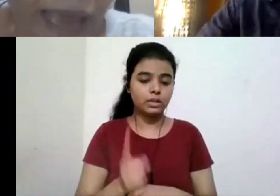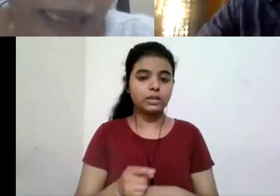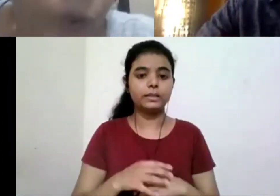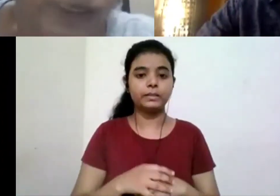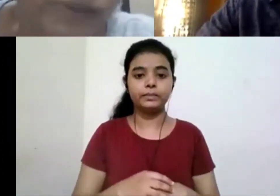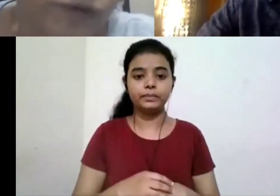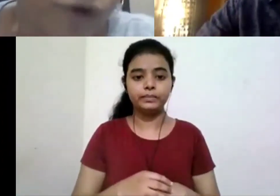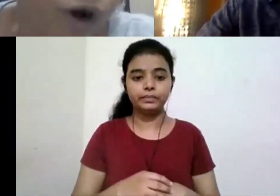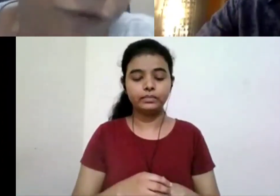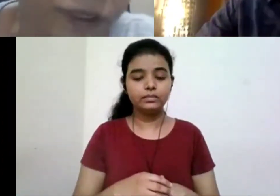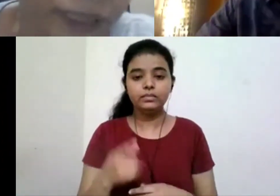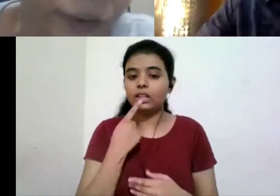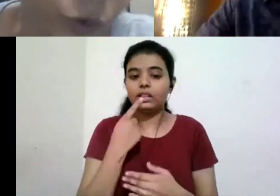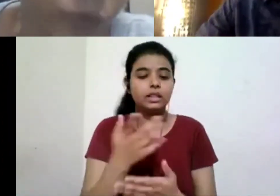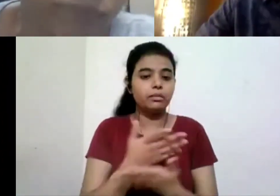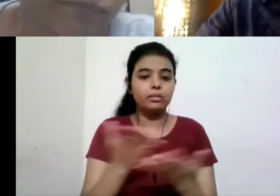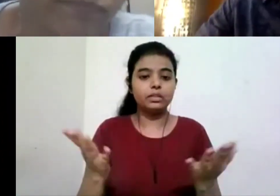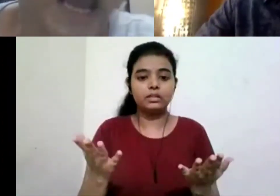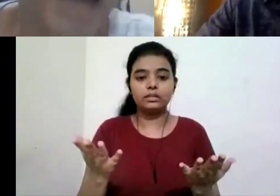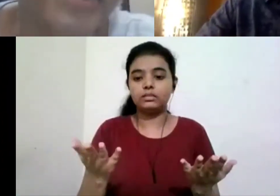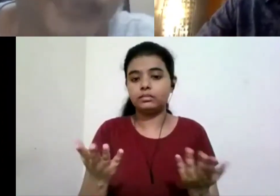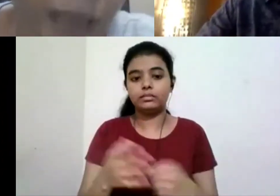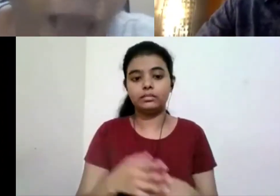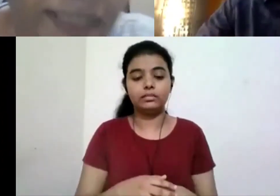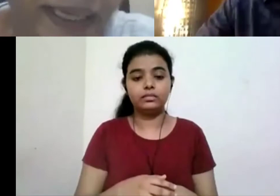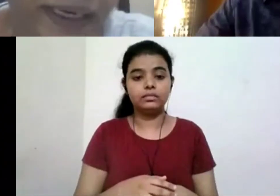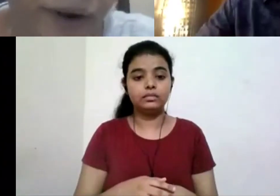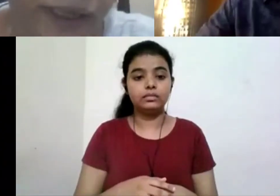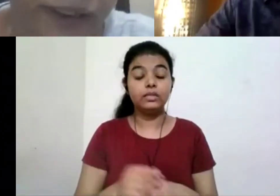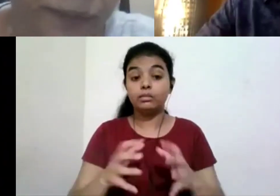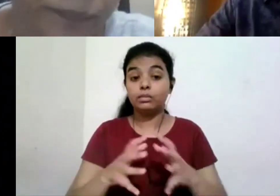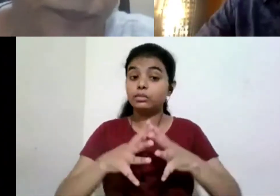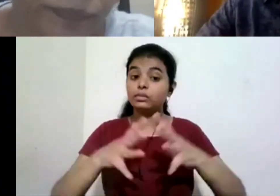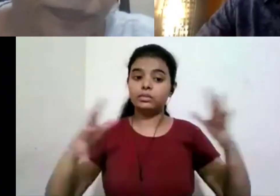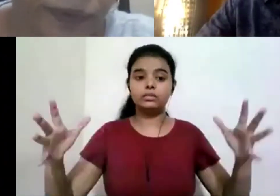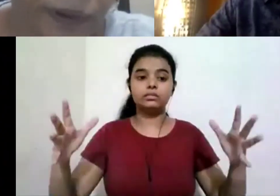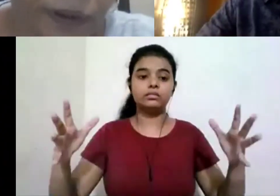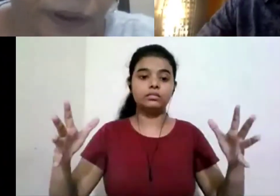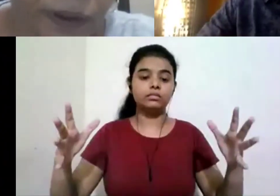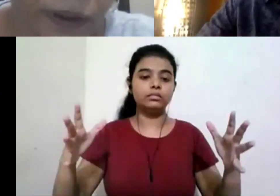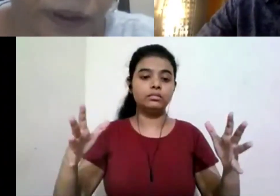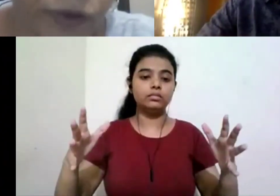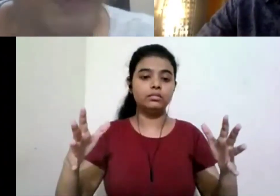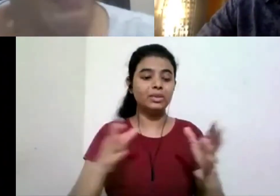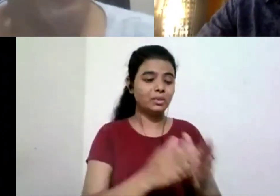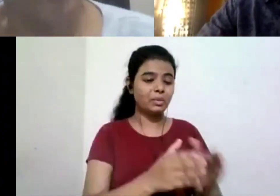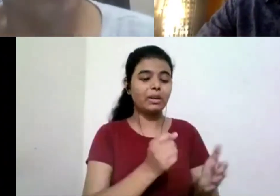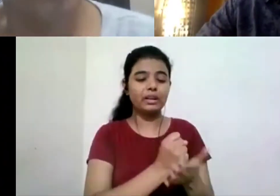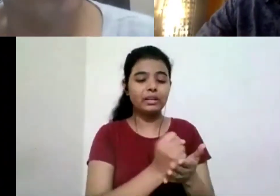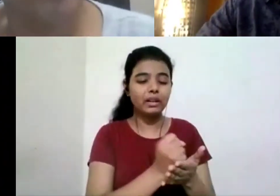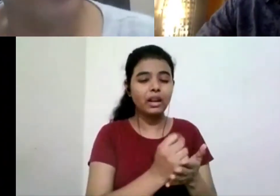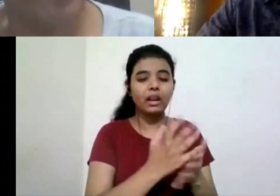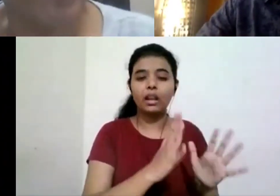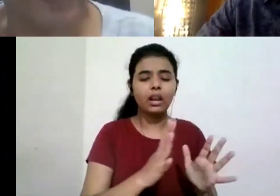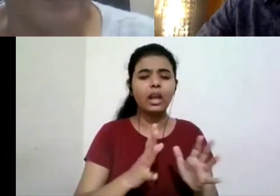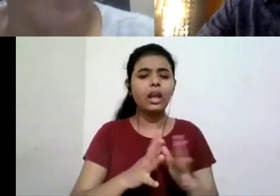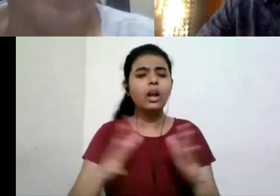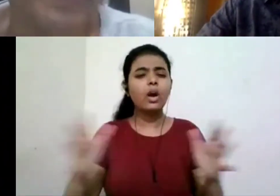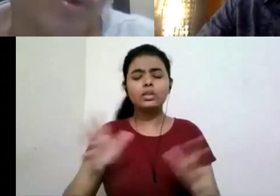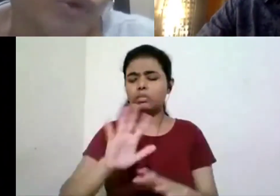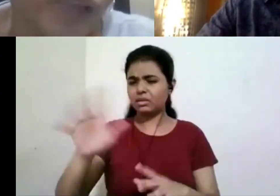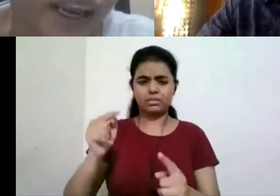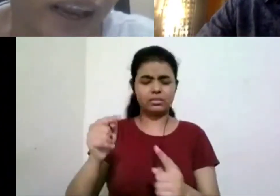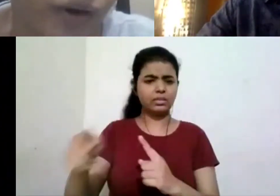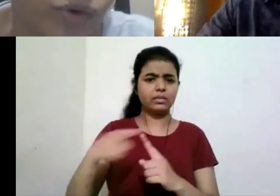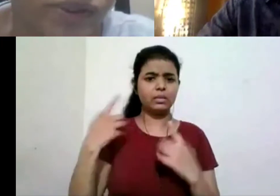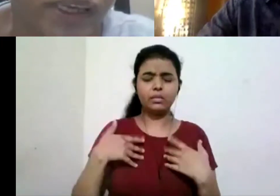Thank you. And I can only sort of offer that, you know, large scale writing. To say, oh, you shouldn't feel offended, I mean,